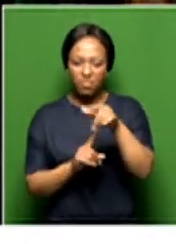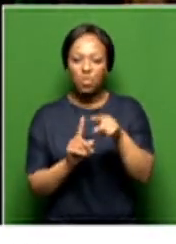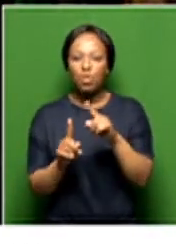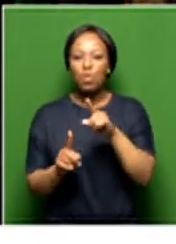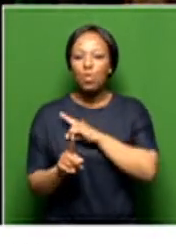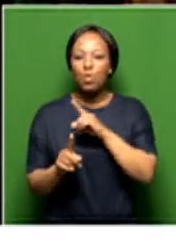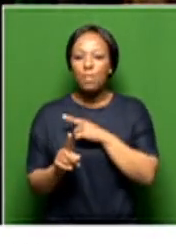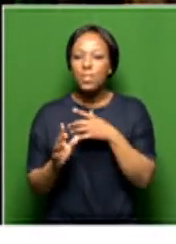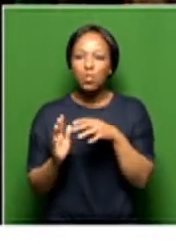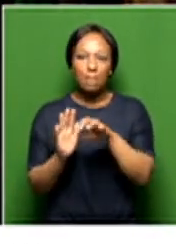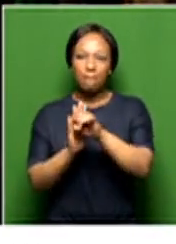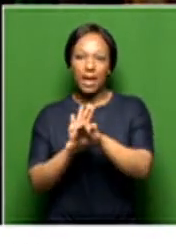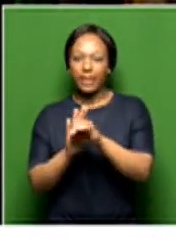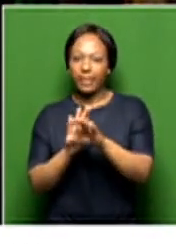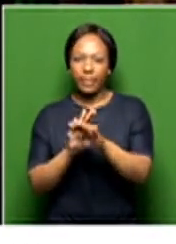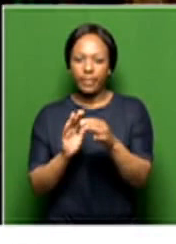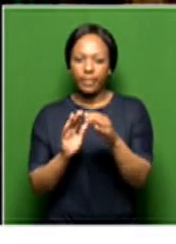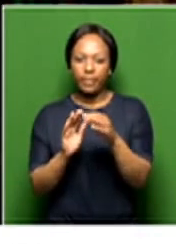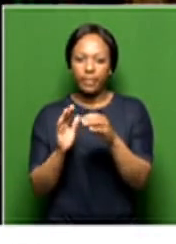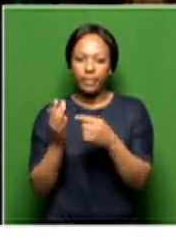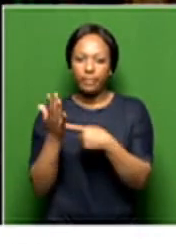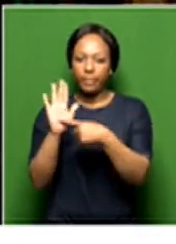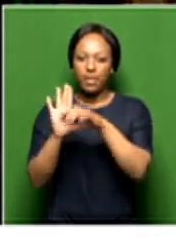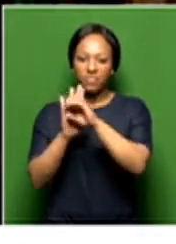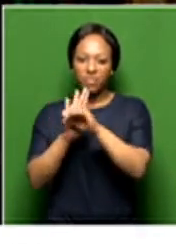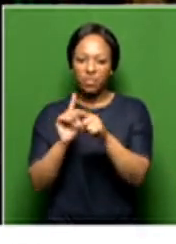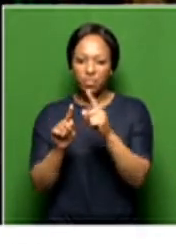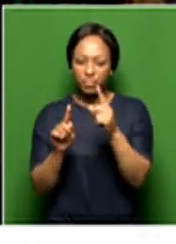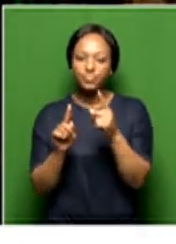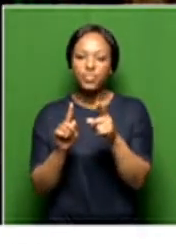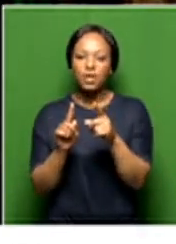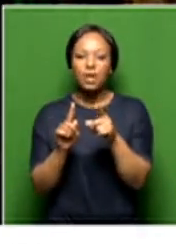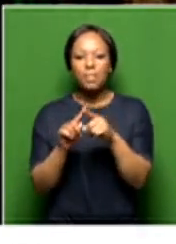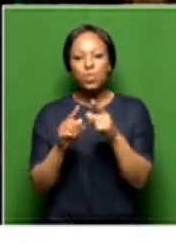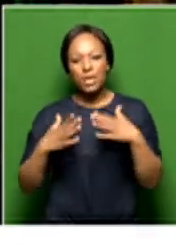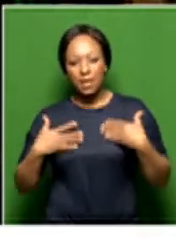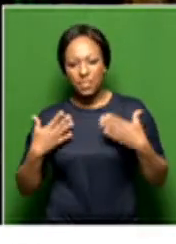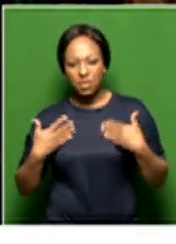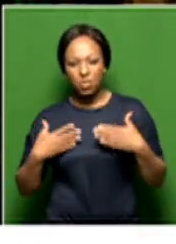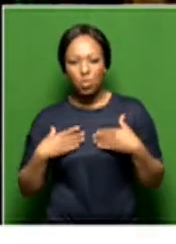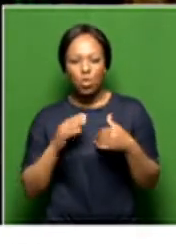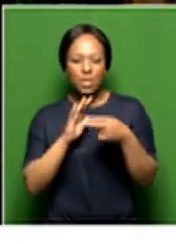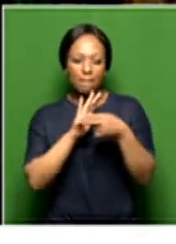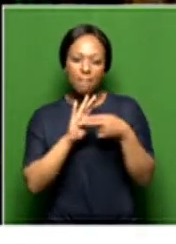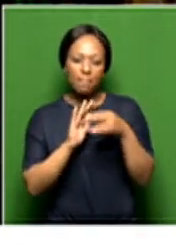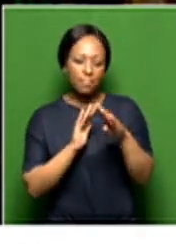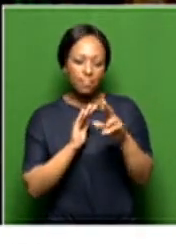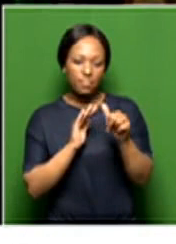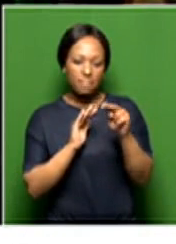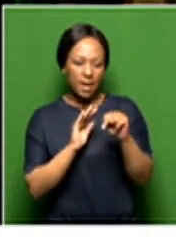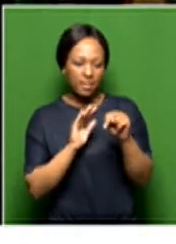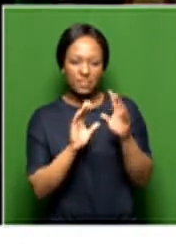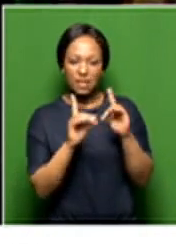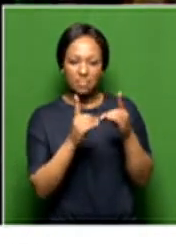not a marketing campaign, and that's what's really and that's what we can really appreciate about working with a brand like this. It's